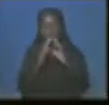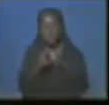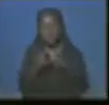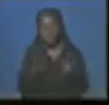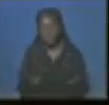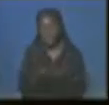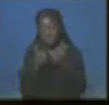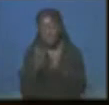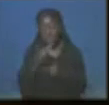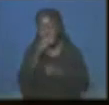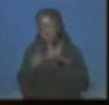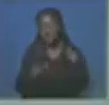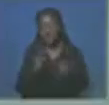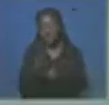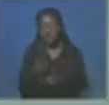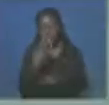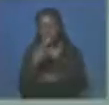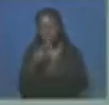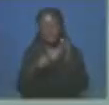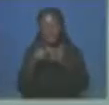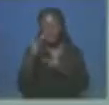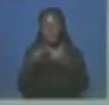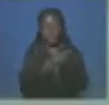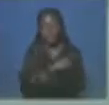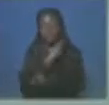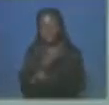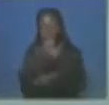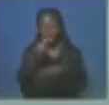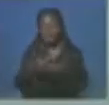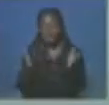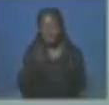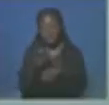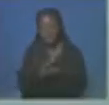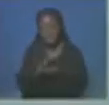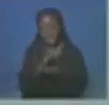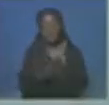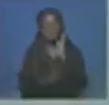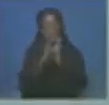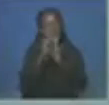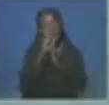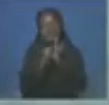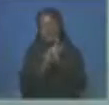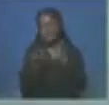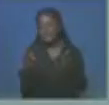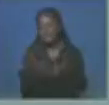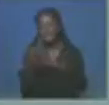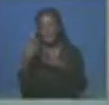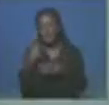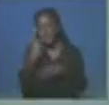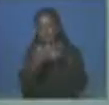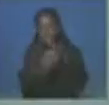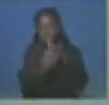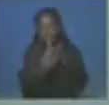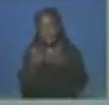of global warming and to build resilience in small island developing in states like the Bahamas, which is one of the top 10 countries